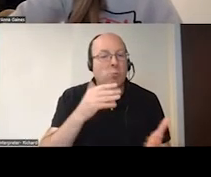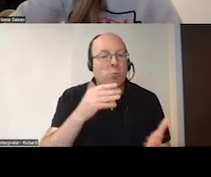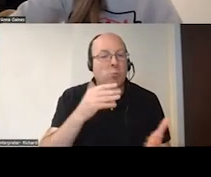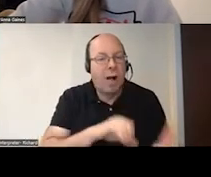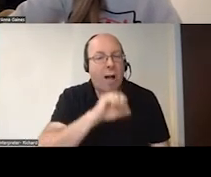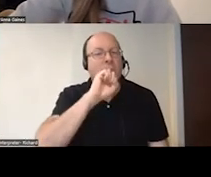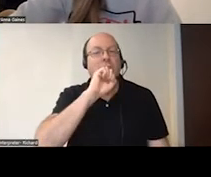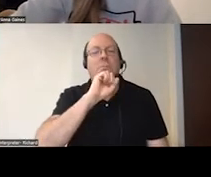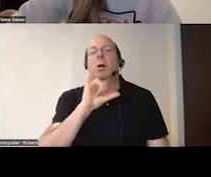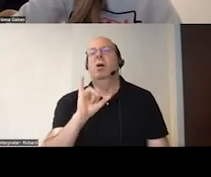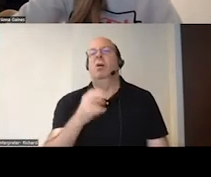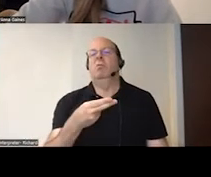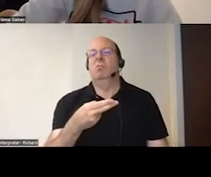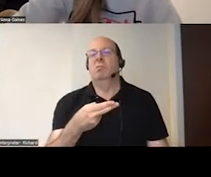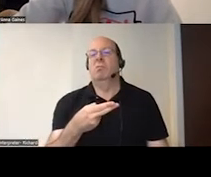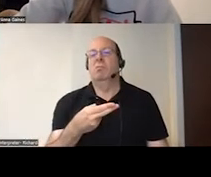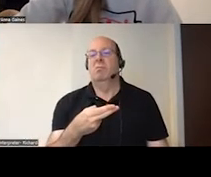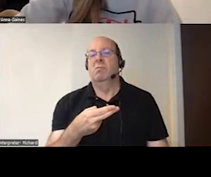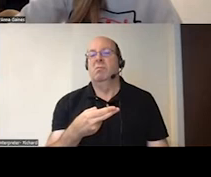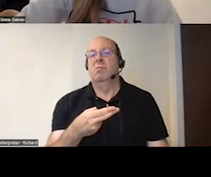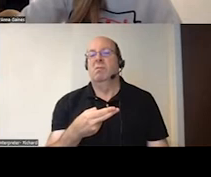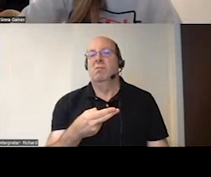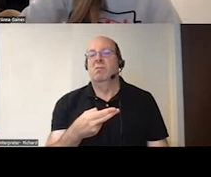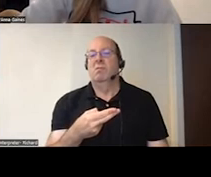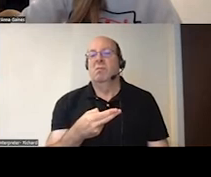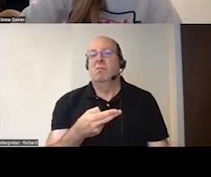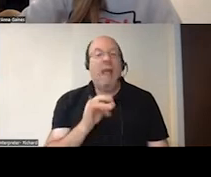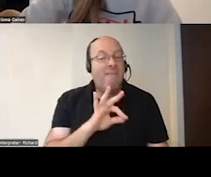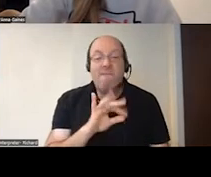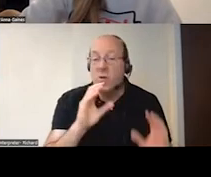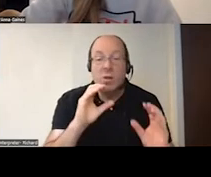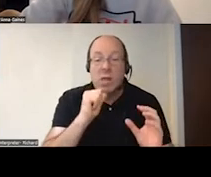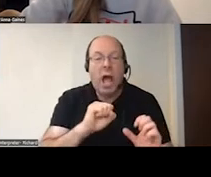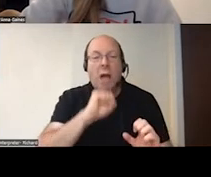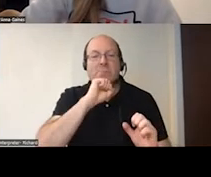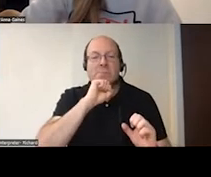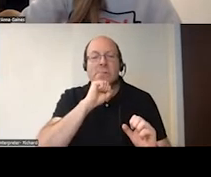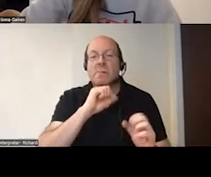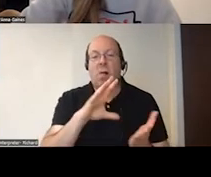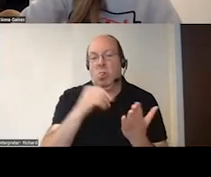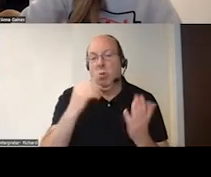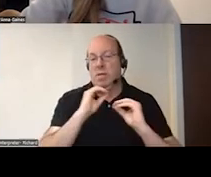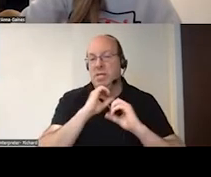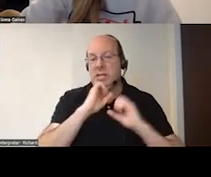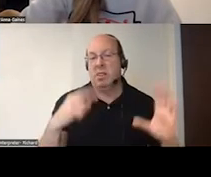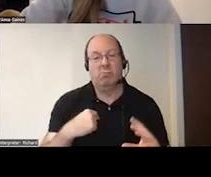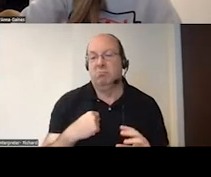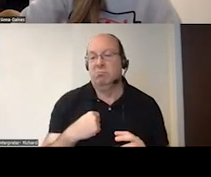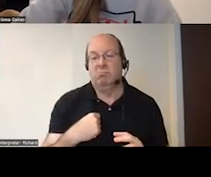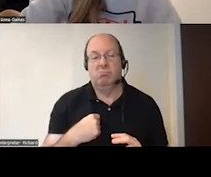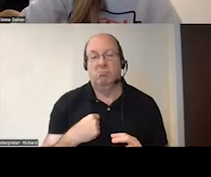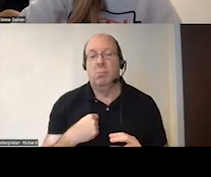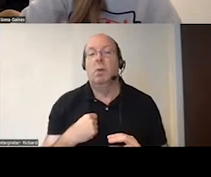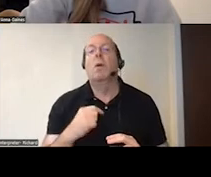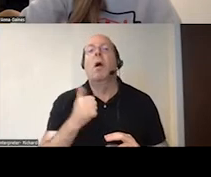I just wouldn't have been able to take that lesson away from it. But there've definitely been a few times where, you know, we've